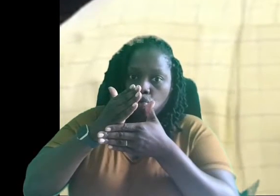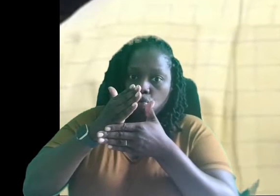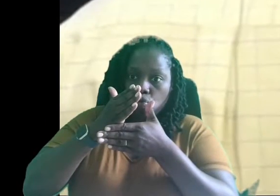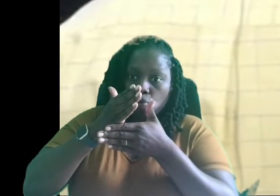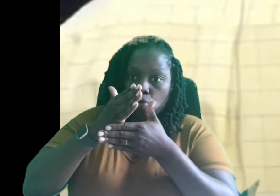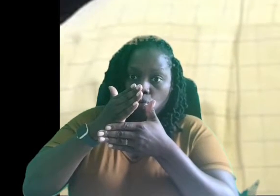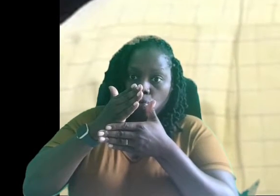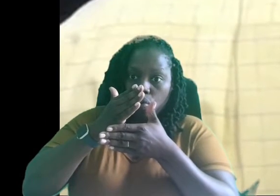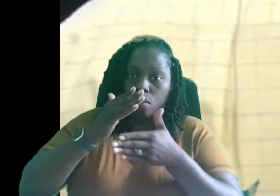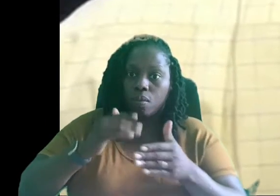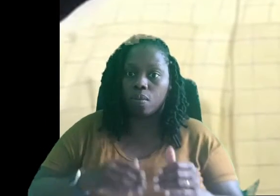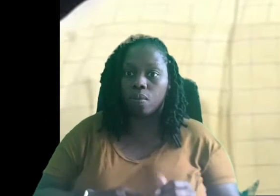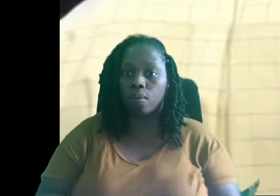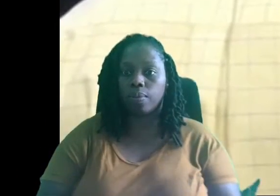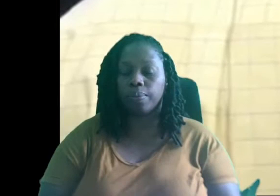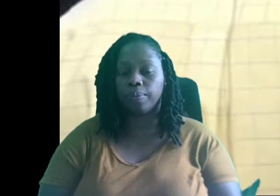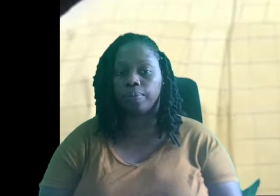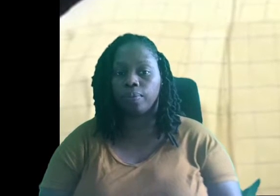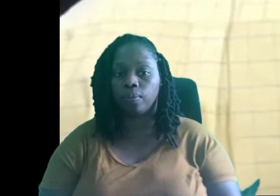intersecting this one.